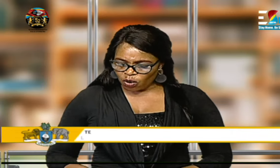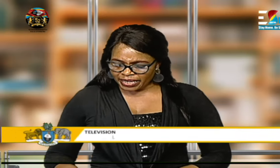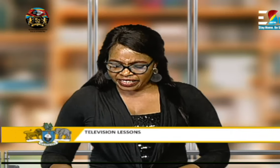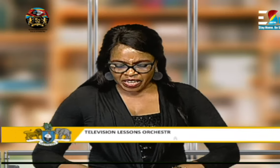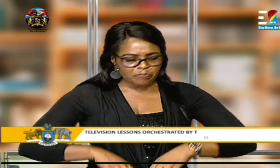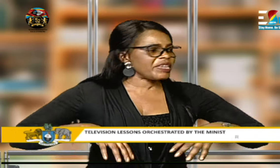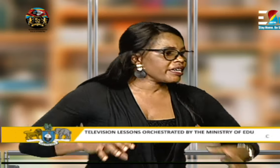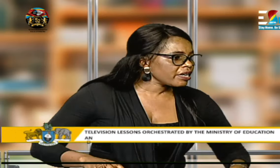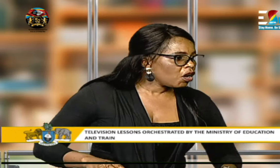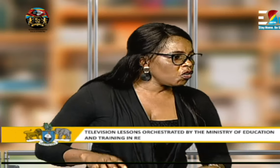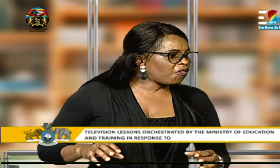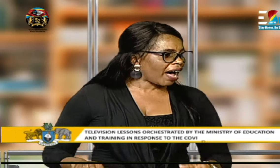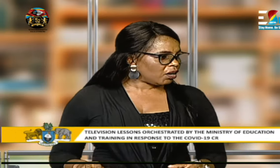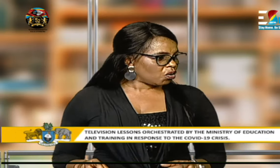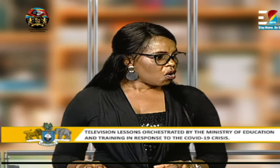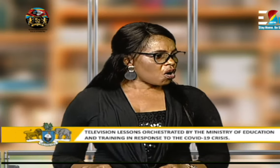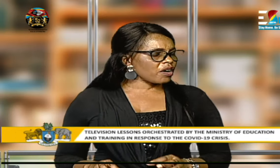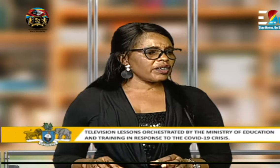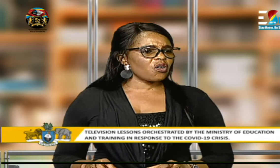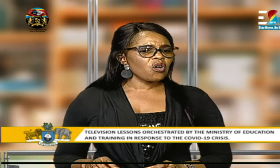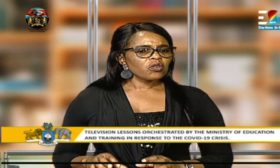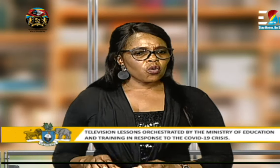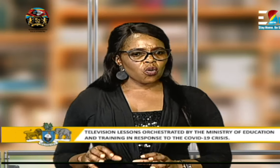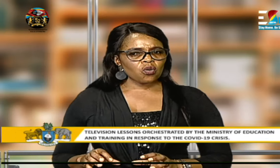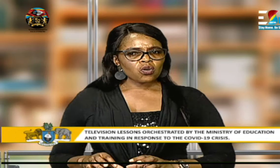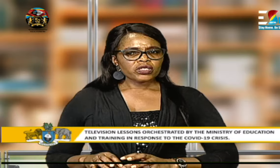ngathi lwangithi bi luvalo